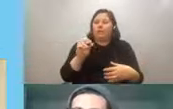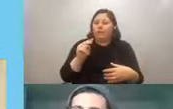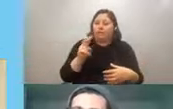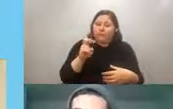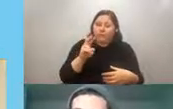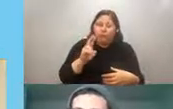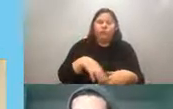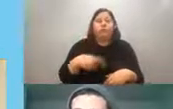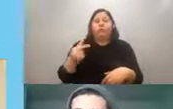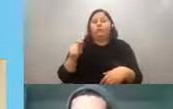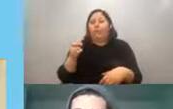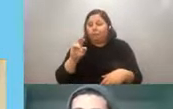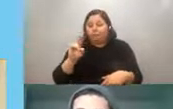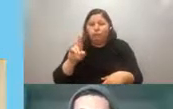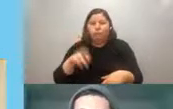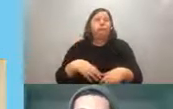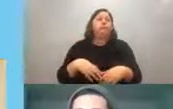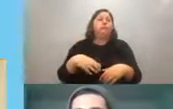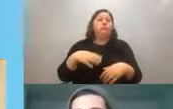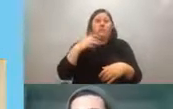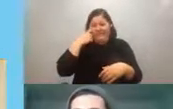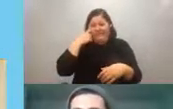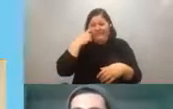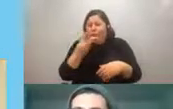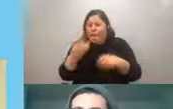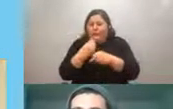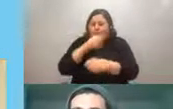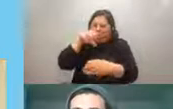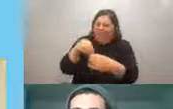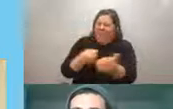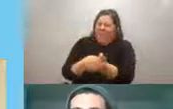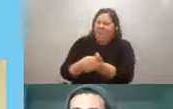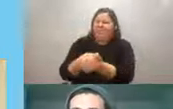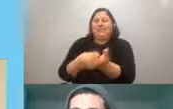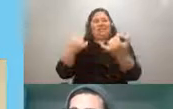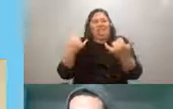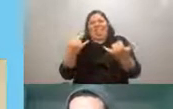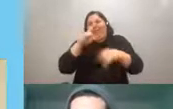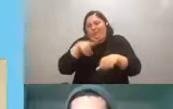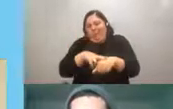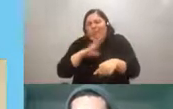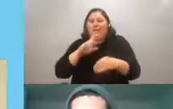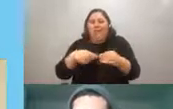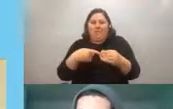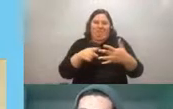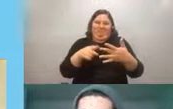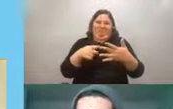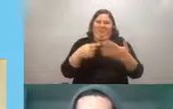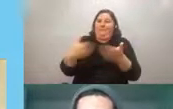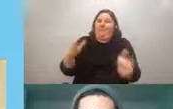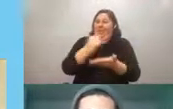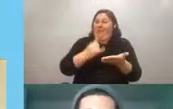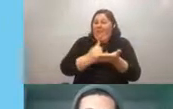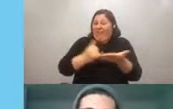work especially in the last few years um and then of course public art which is part of what i'll talk about right now